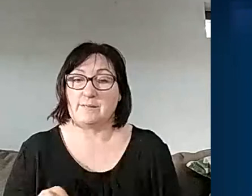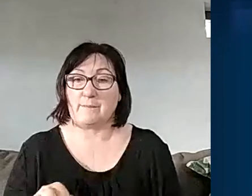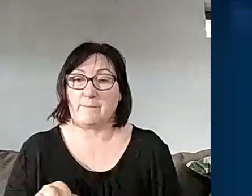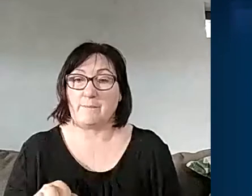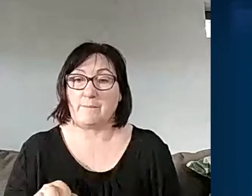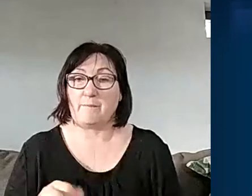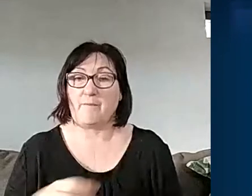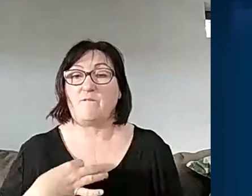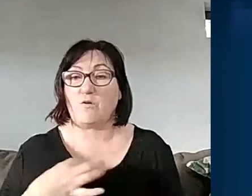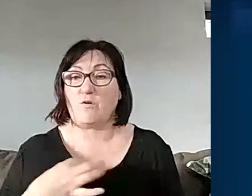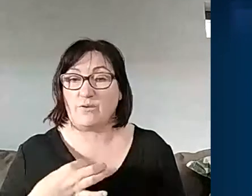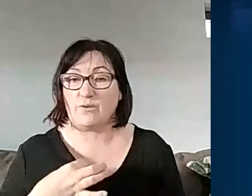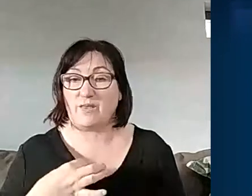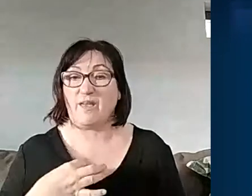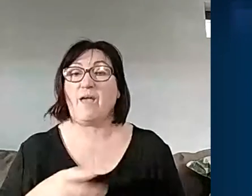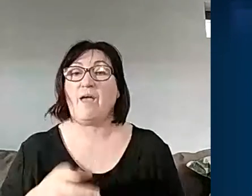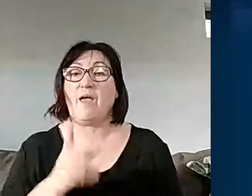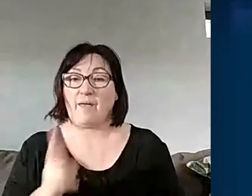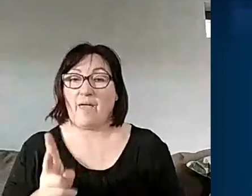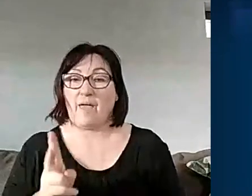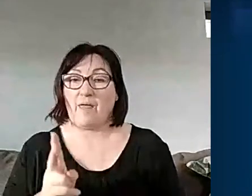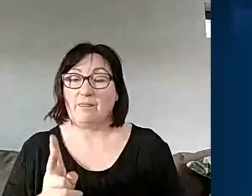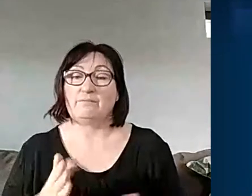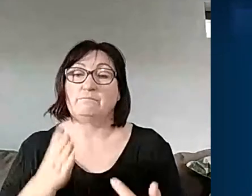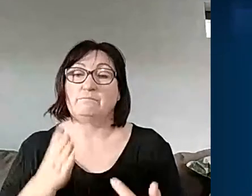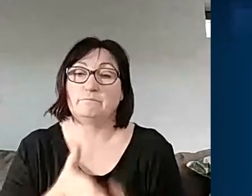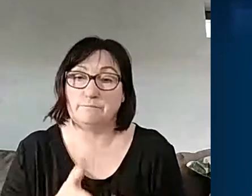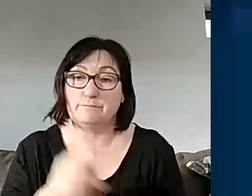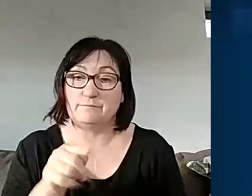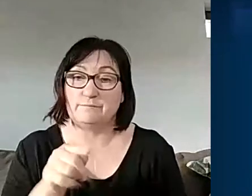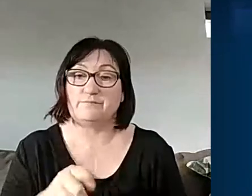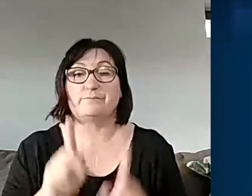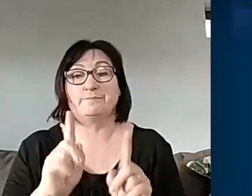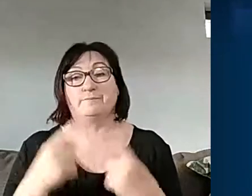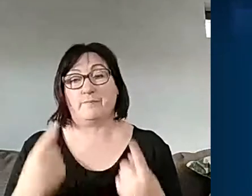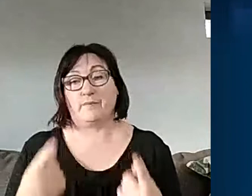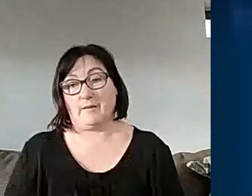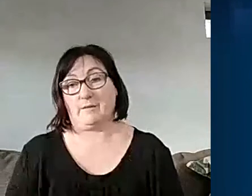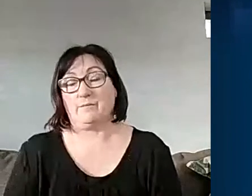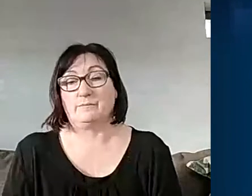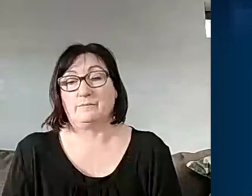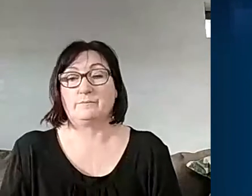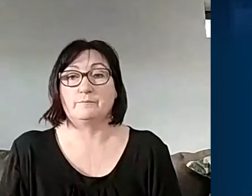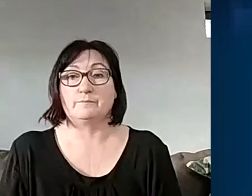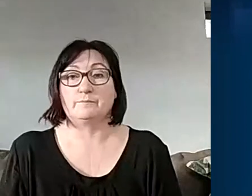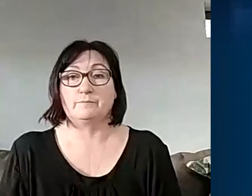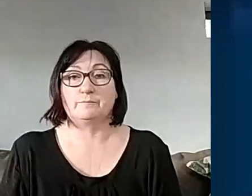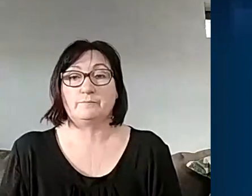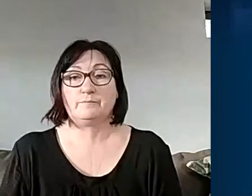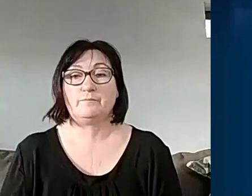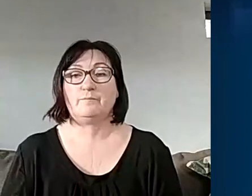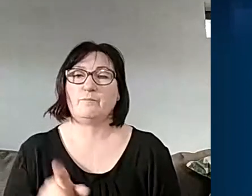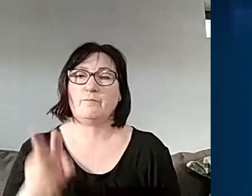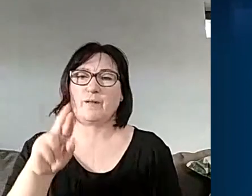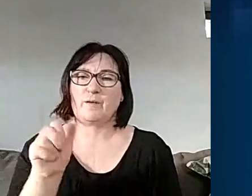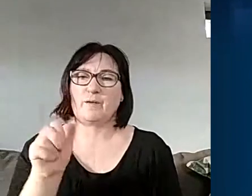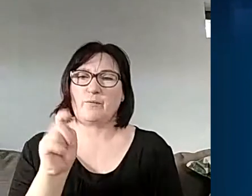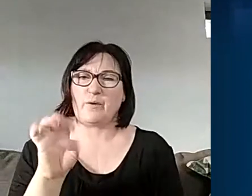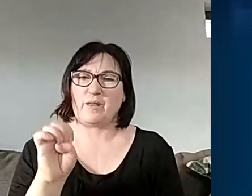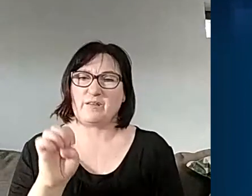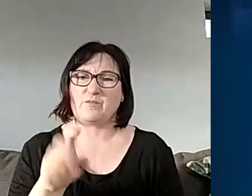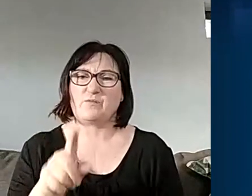Lindsay. Jolene, the question for you is, do the rates of small business corporation